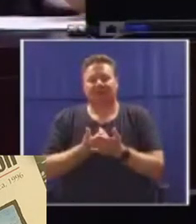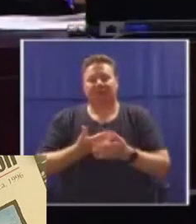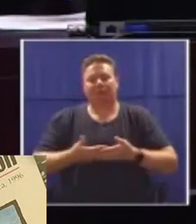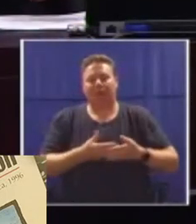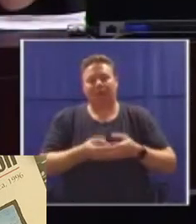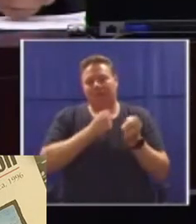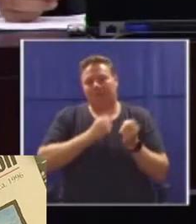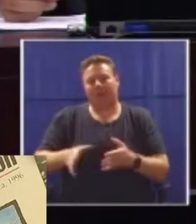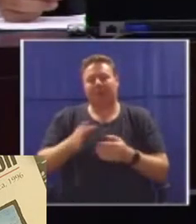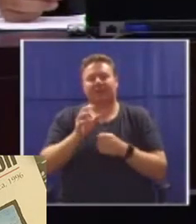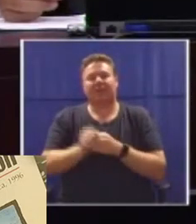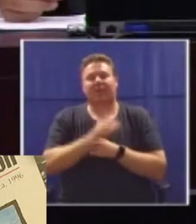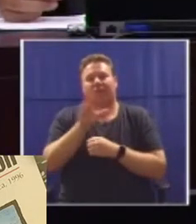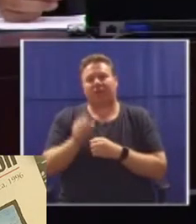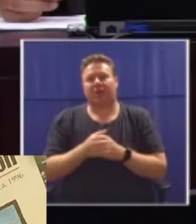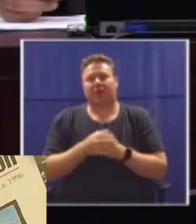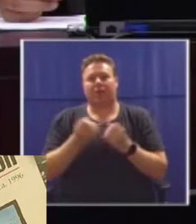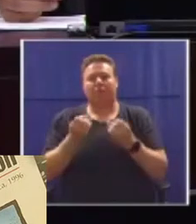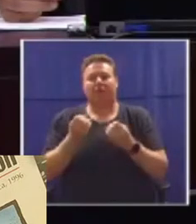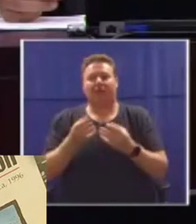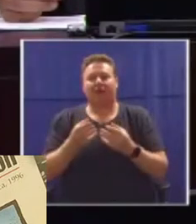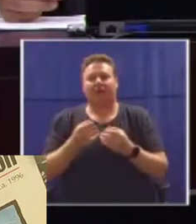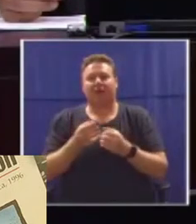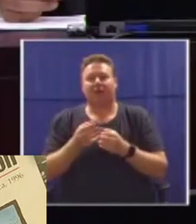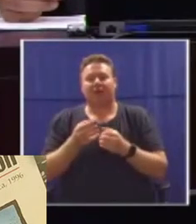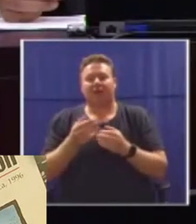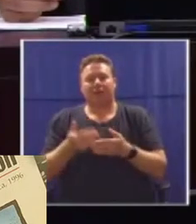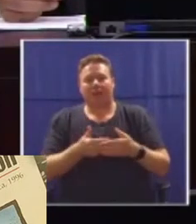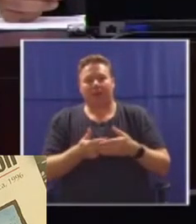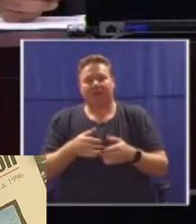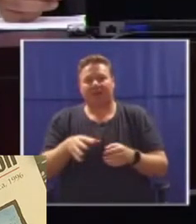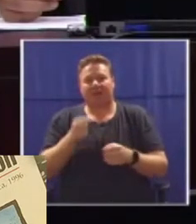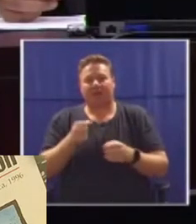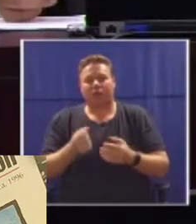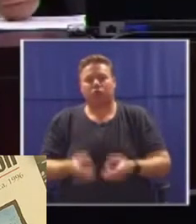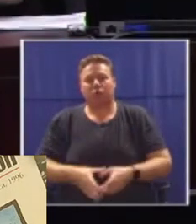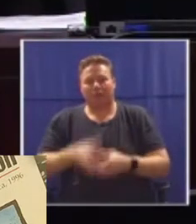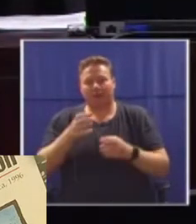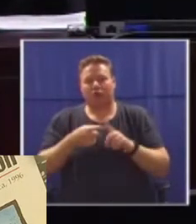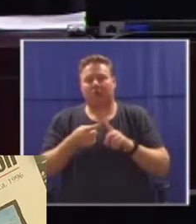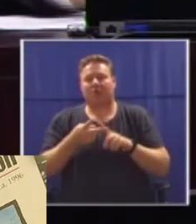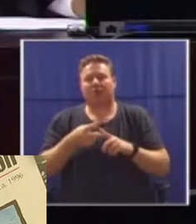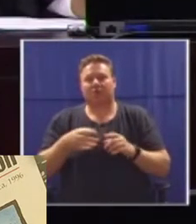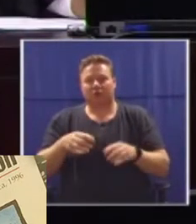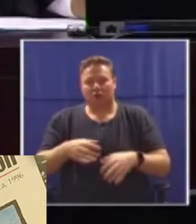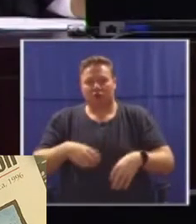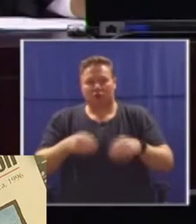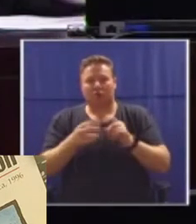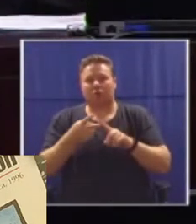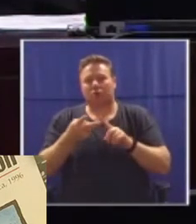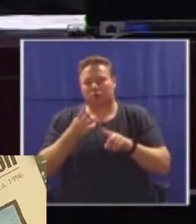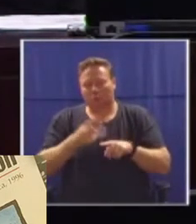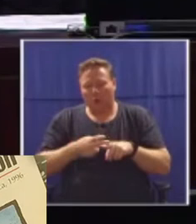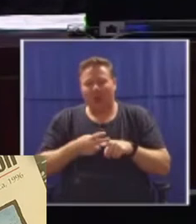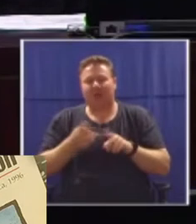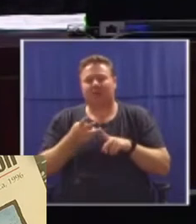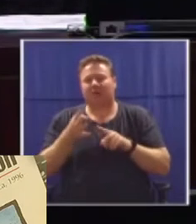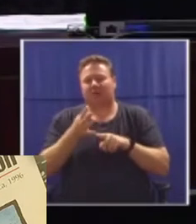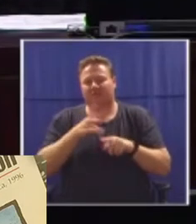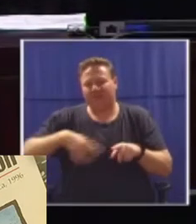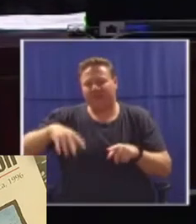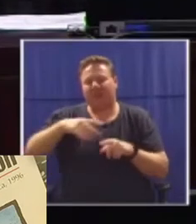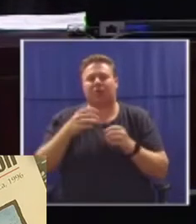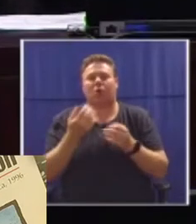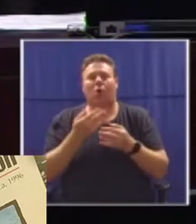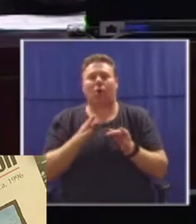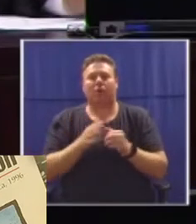Africa. Many babies are found in open fields, rubbish bins, shopping bags, toilets and rubbish dumps because